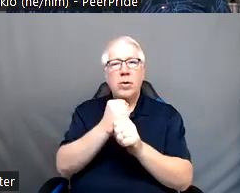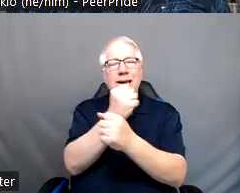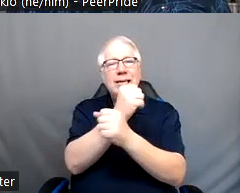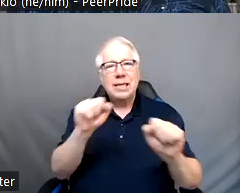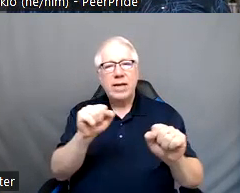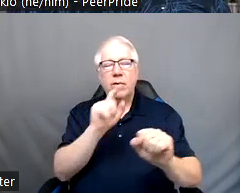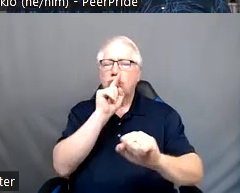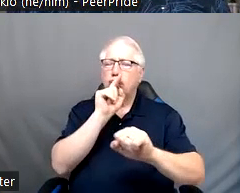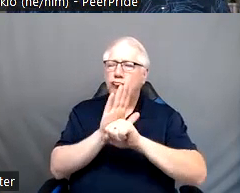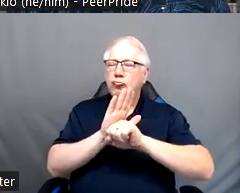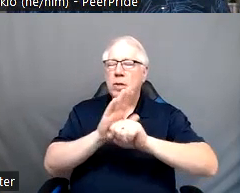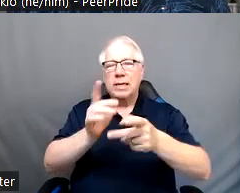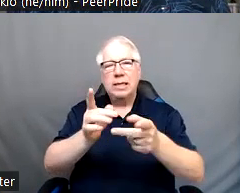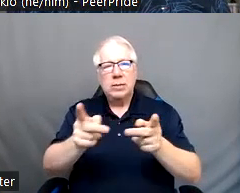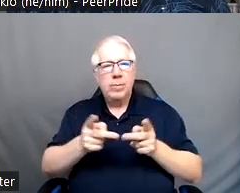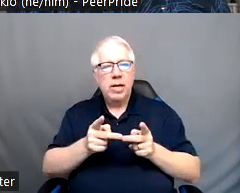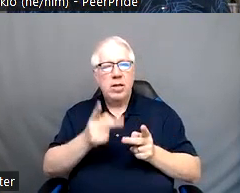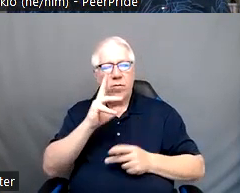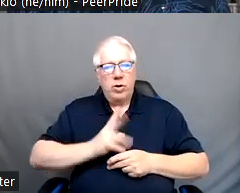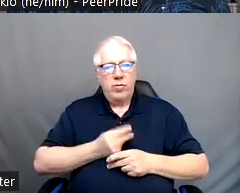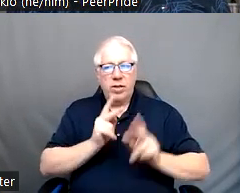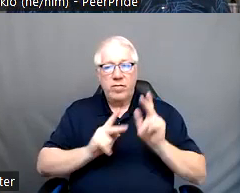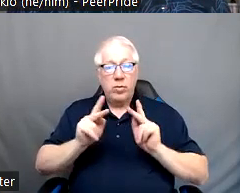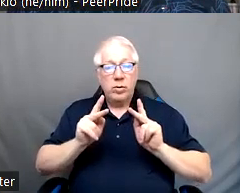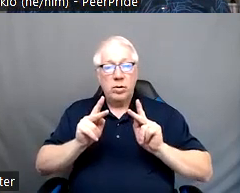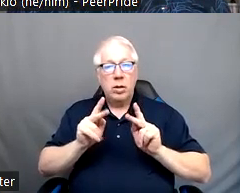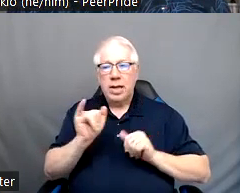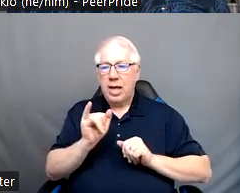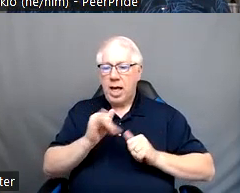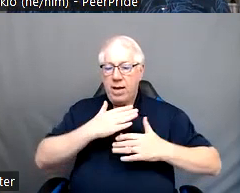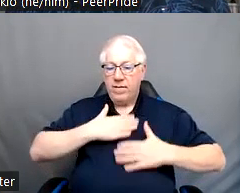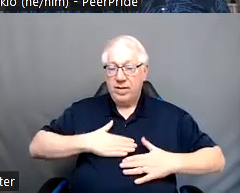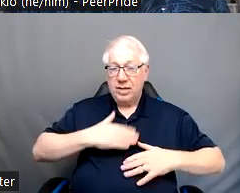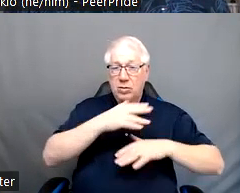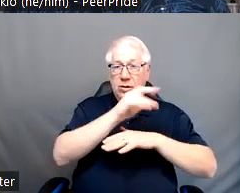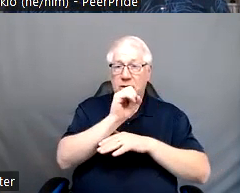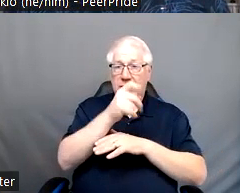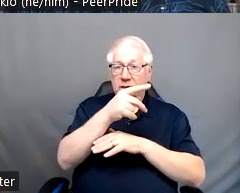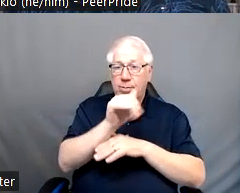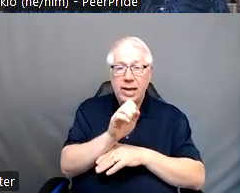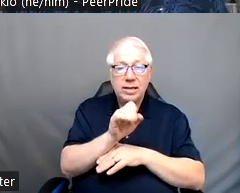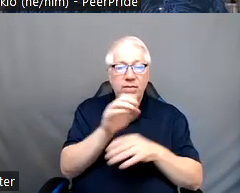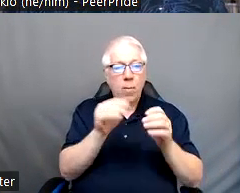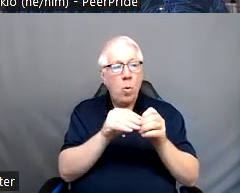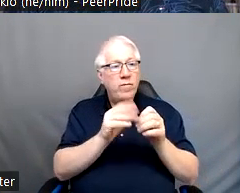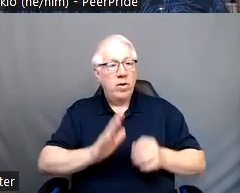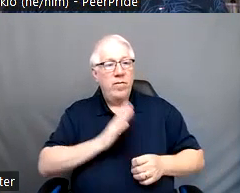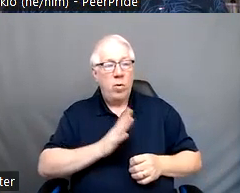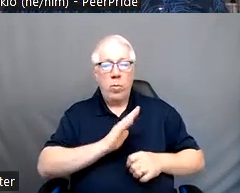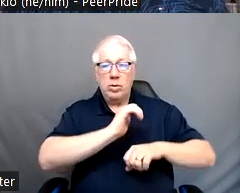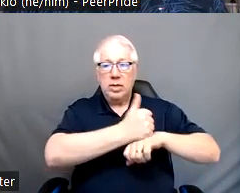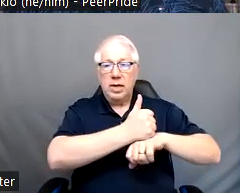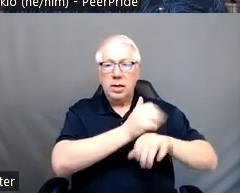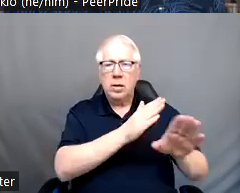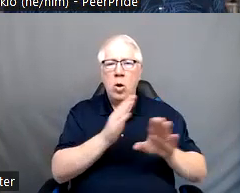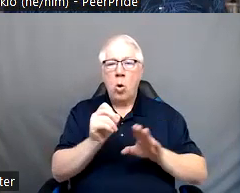affirming space for trans folks that can be, like we were saying, in physical spaces, if you're meeting in, more of a formal setting, or